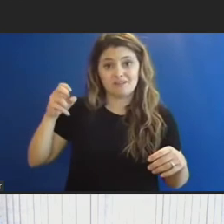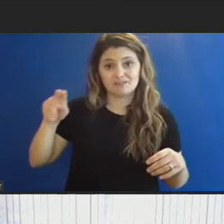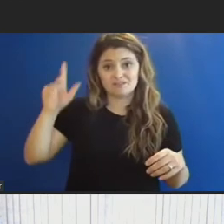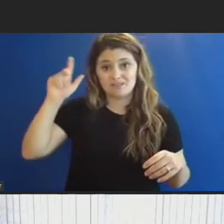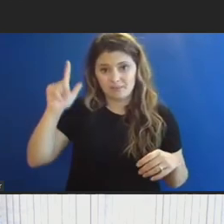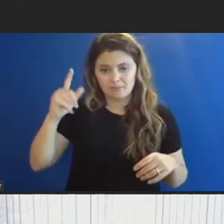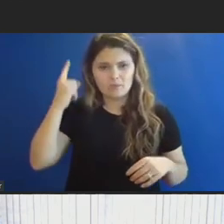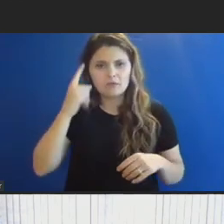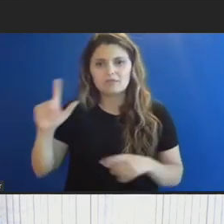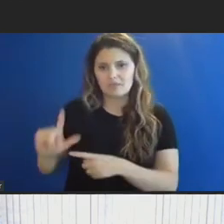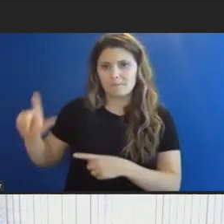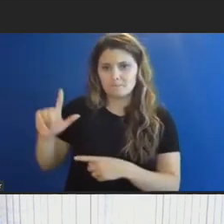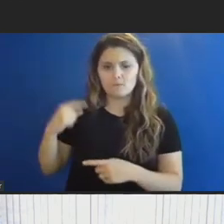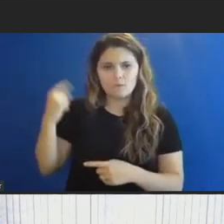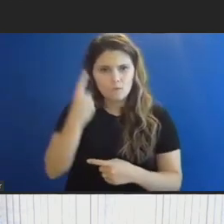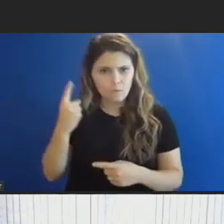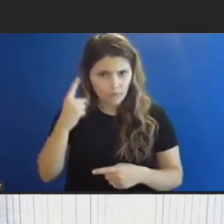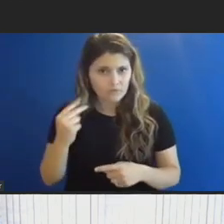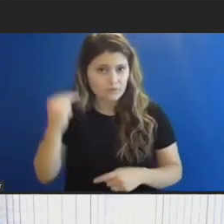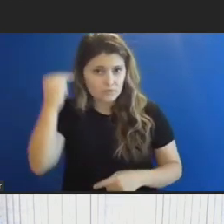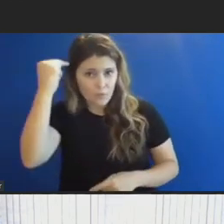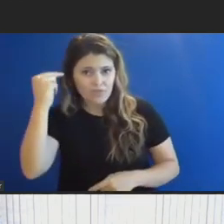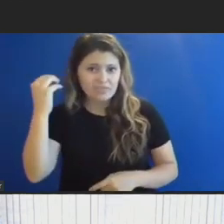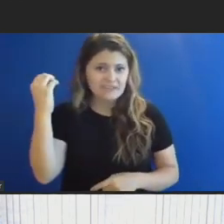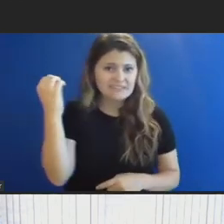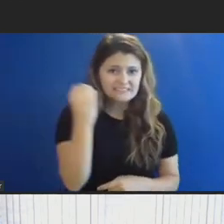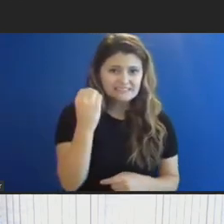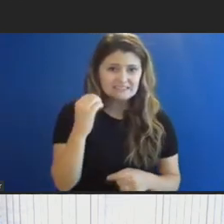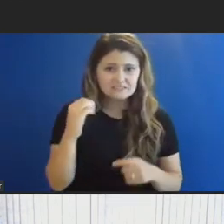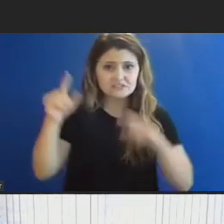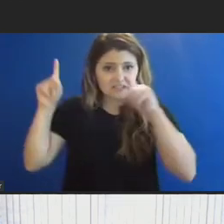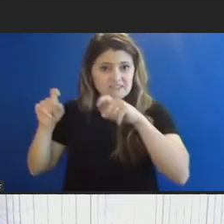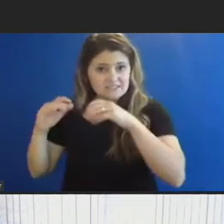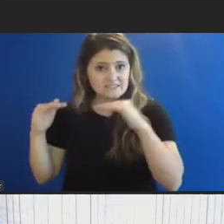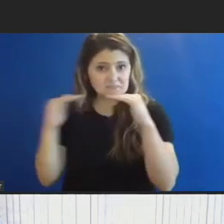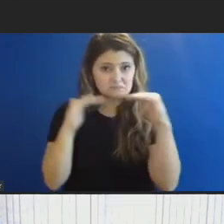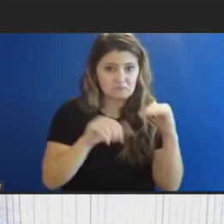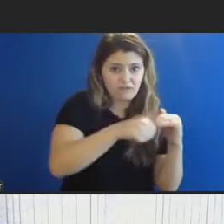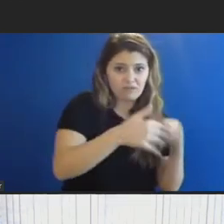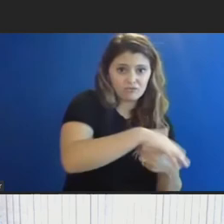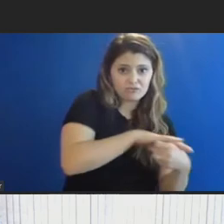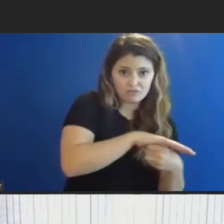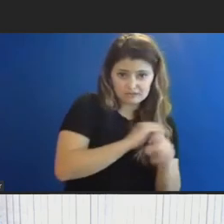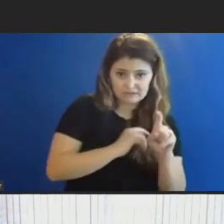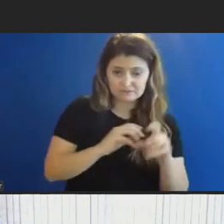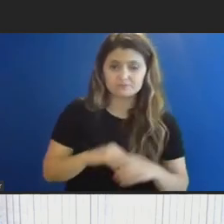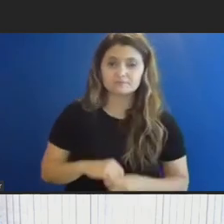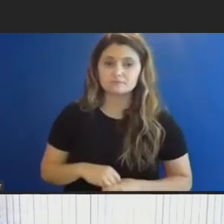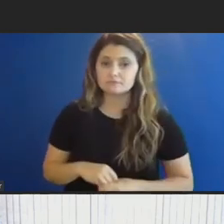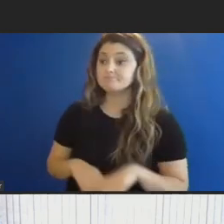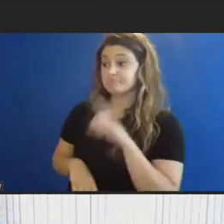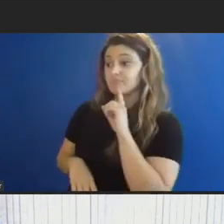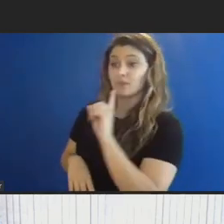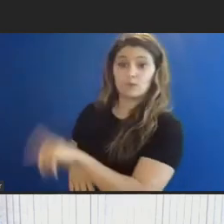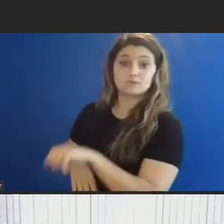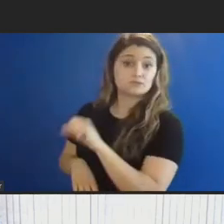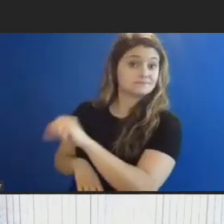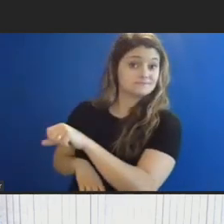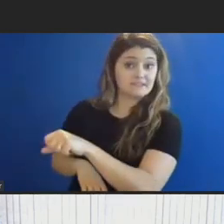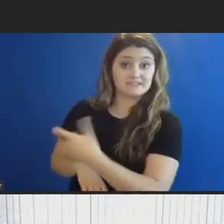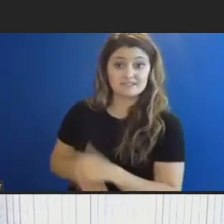in the north and east of Lubbock are getting as many tests as other areas? Yeah, I'll take that one. I'd say